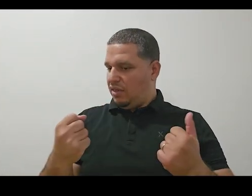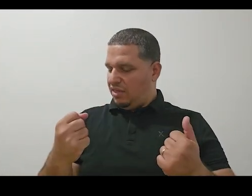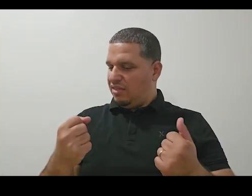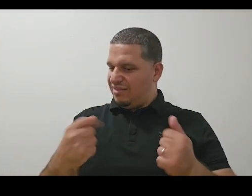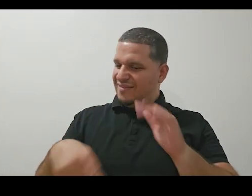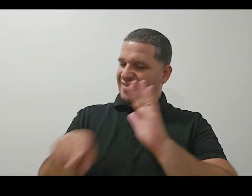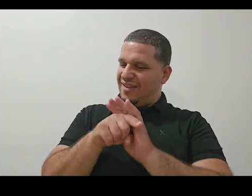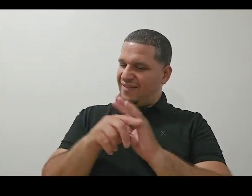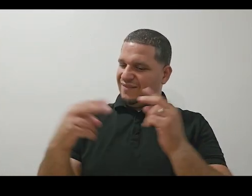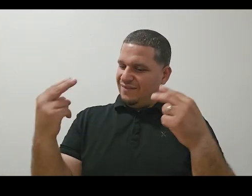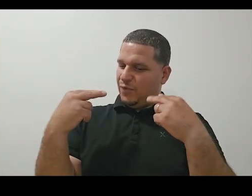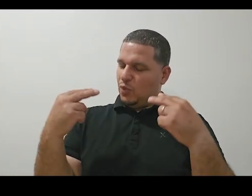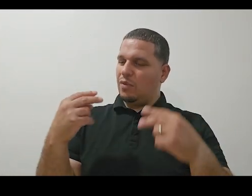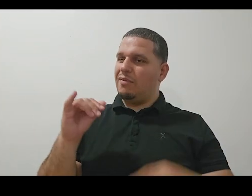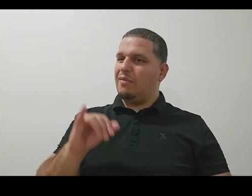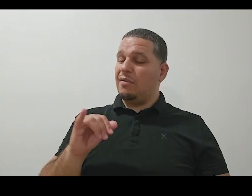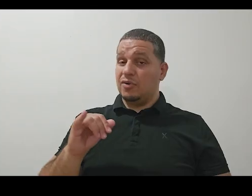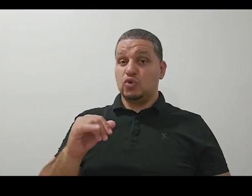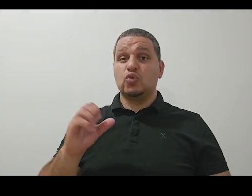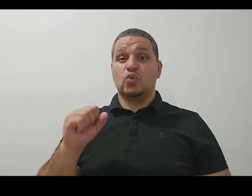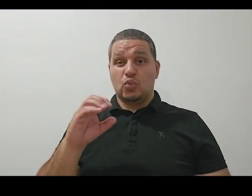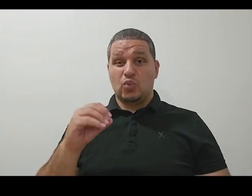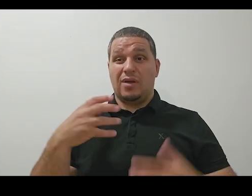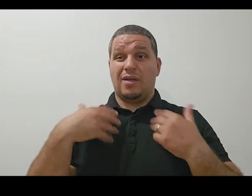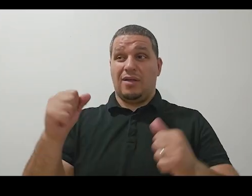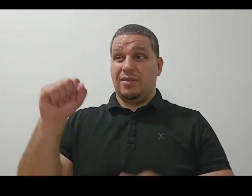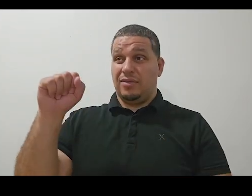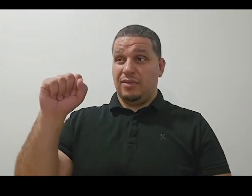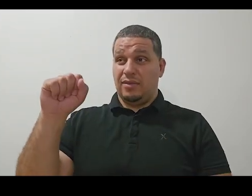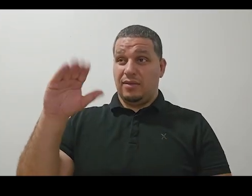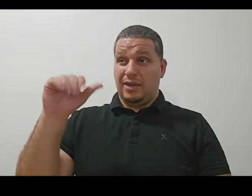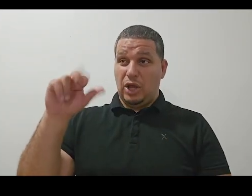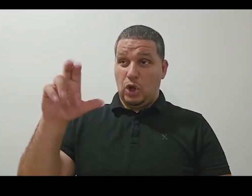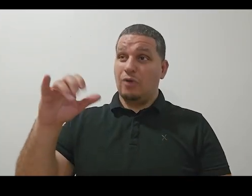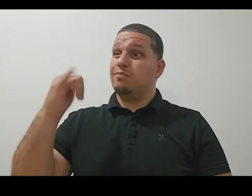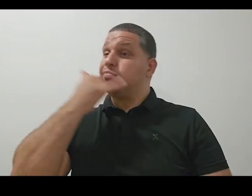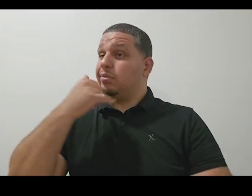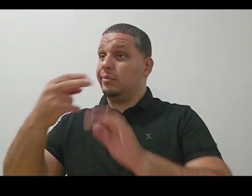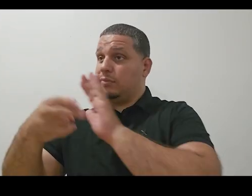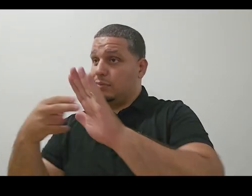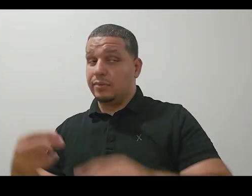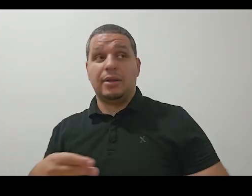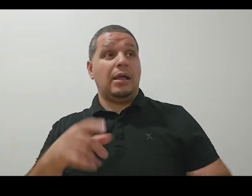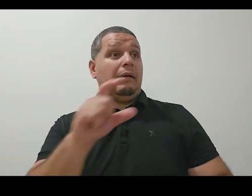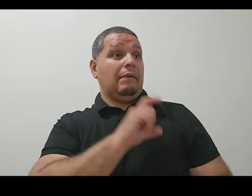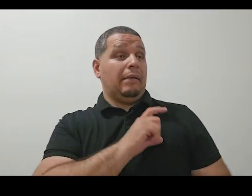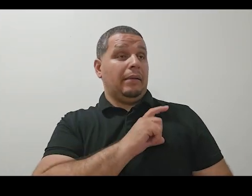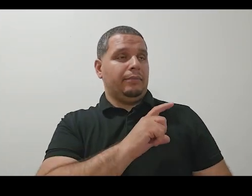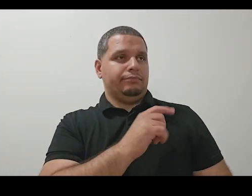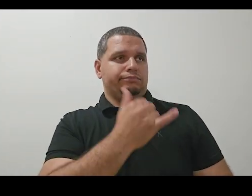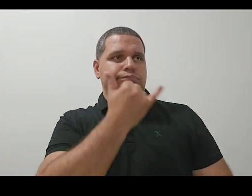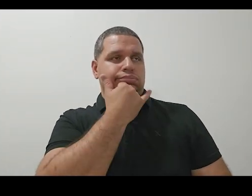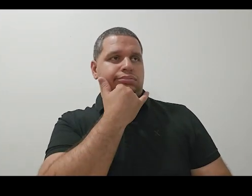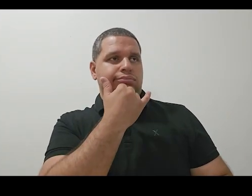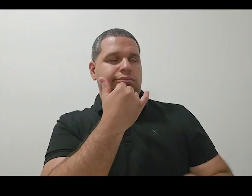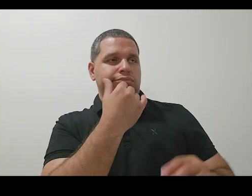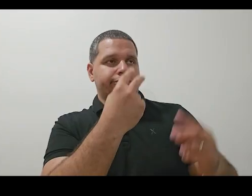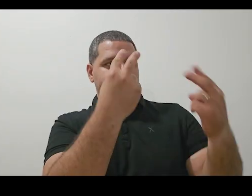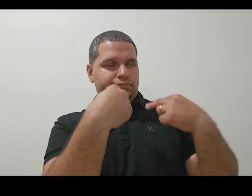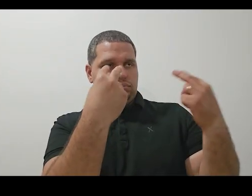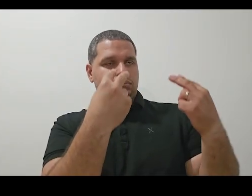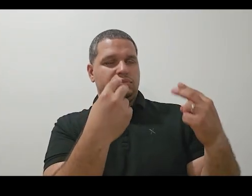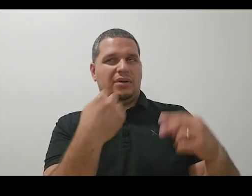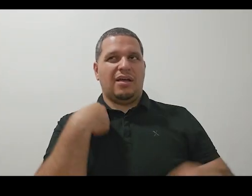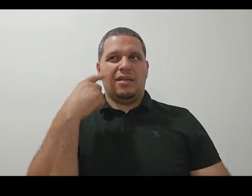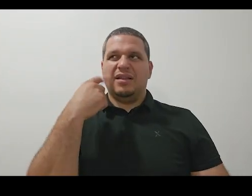health were criminalized. So facing from the healthcare, but being misdiagnosed, and then being criminalized in a criminal justice